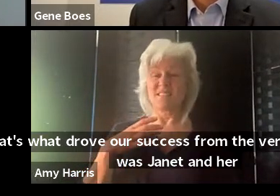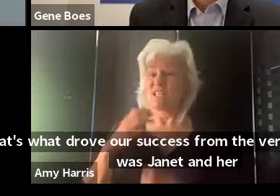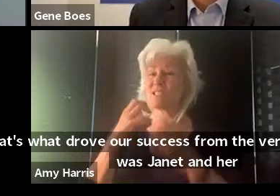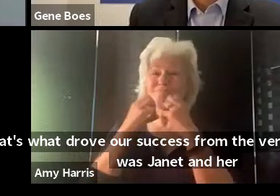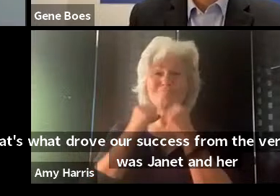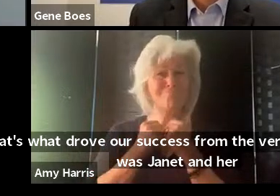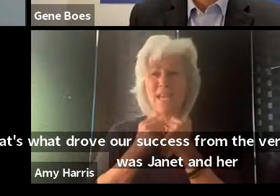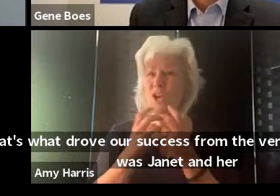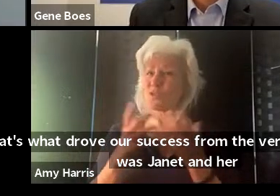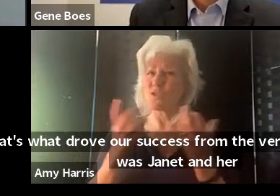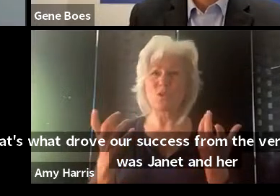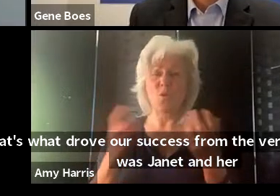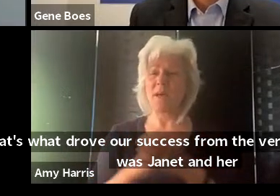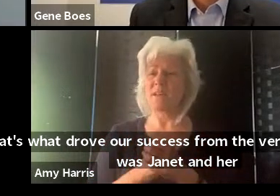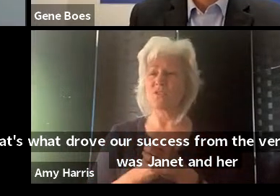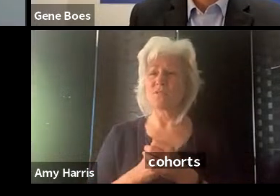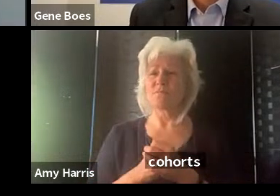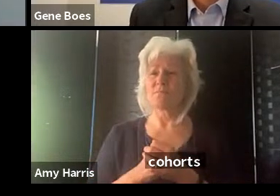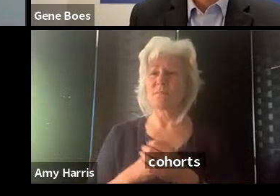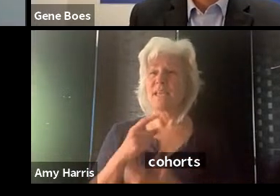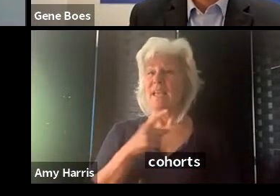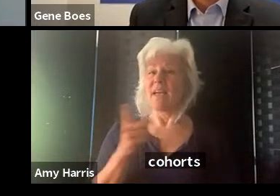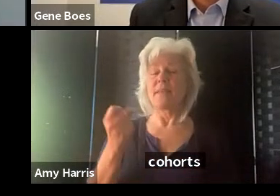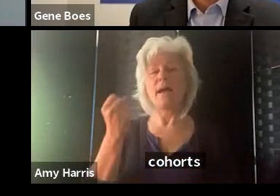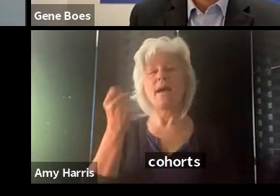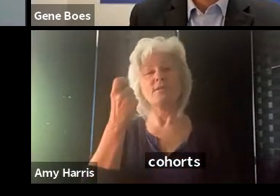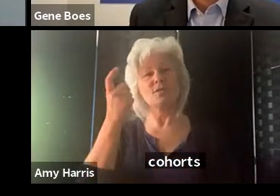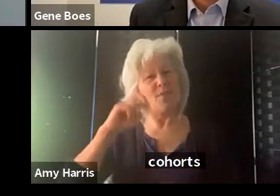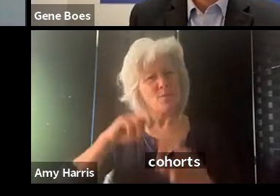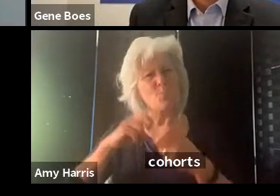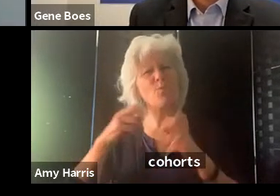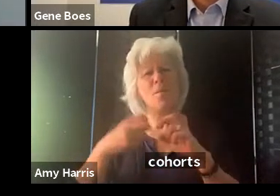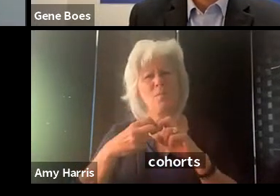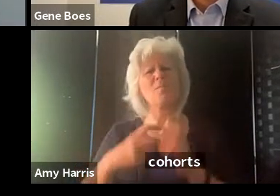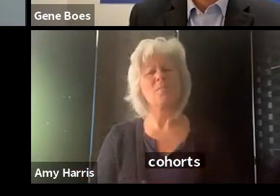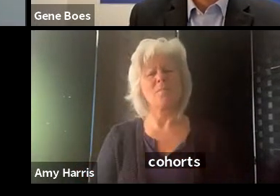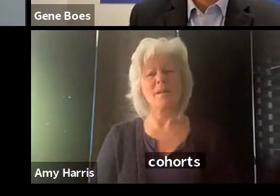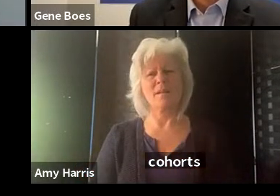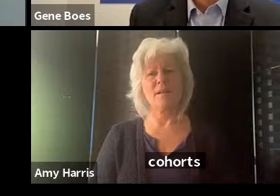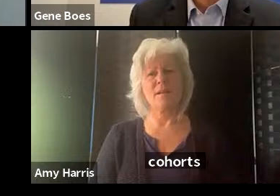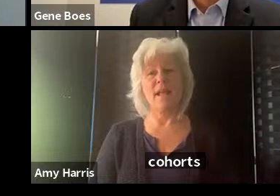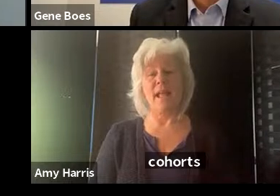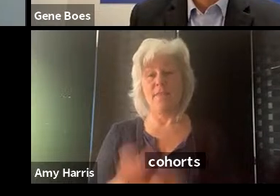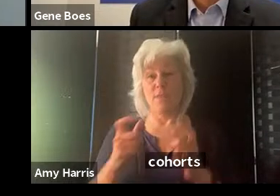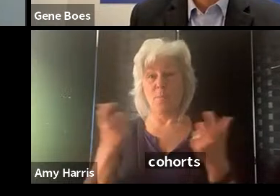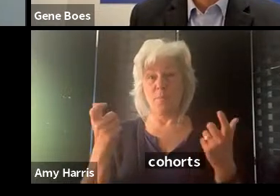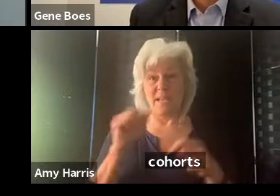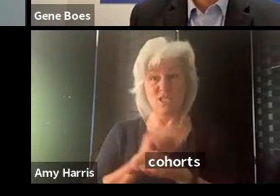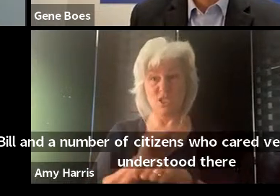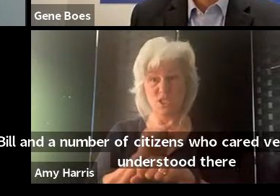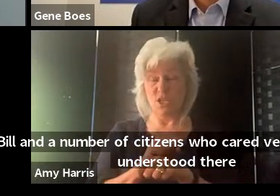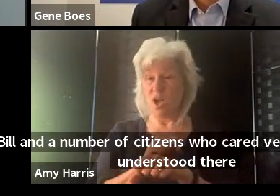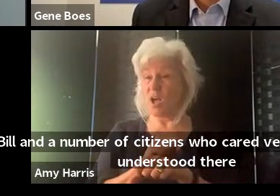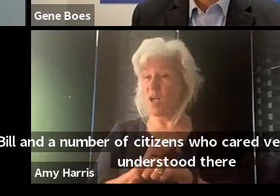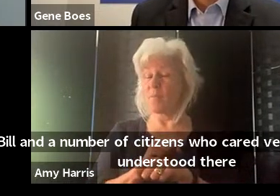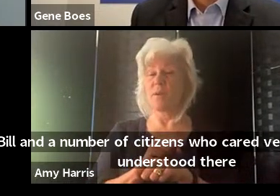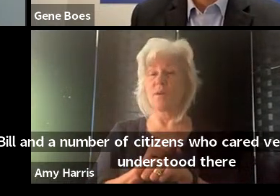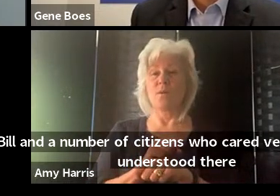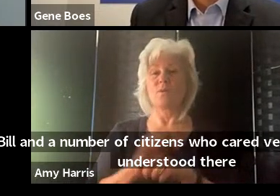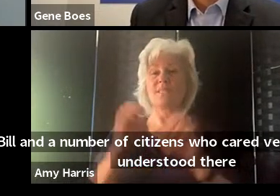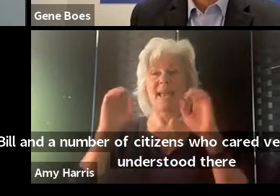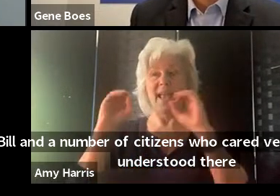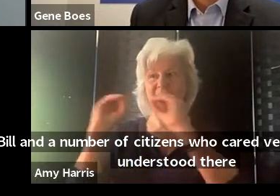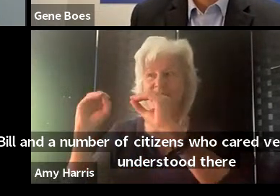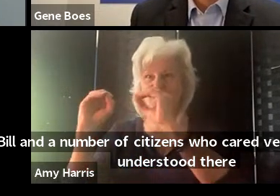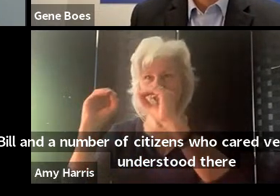much, understood there was a real problem, and their biggest job was to